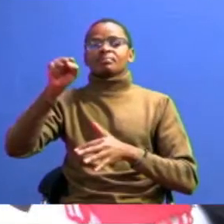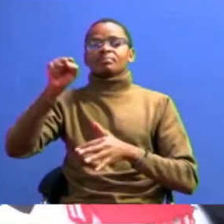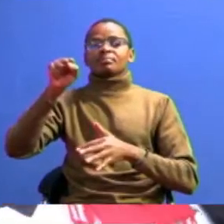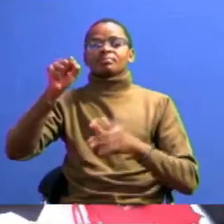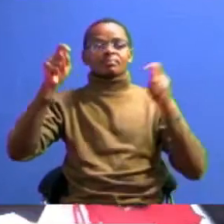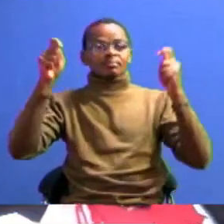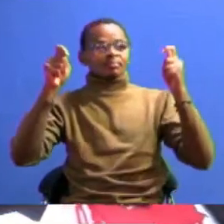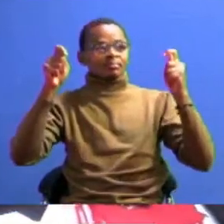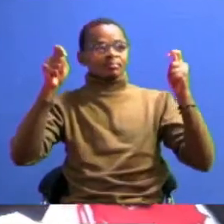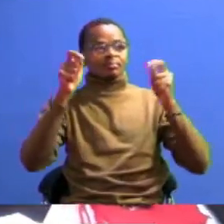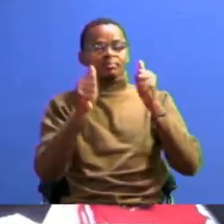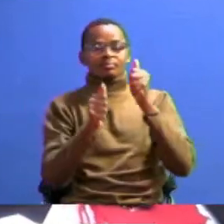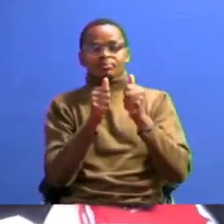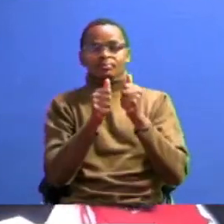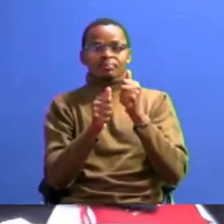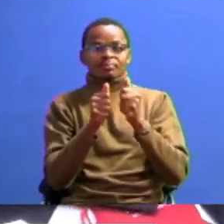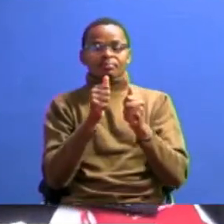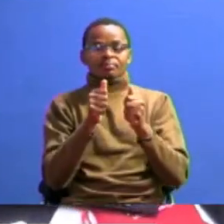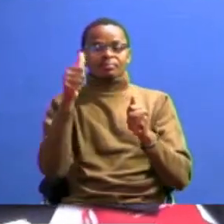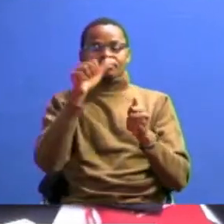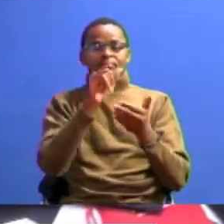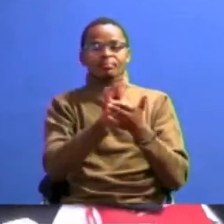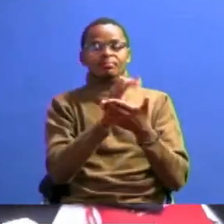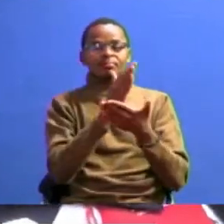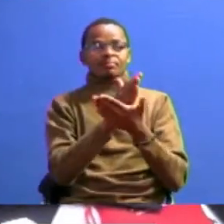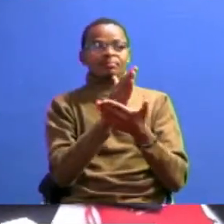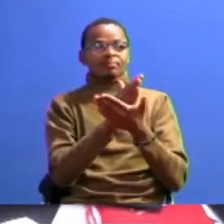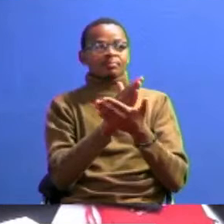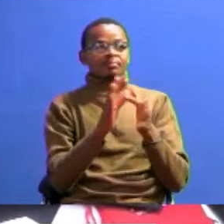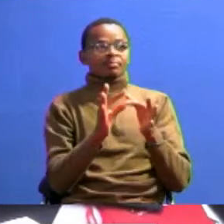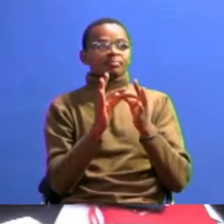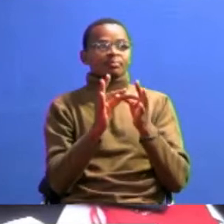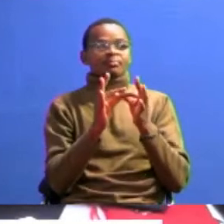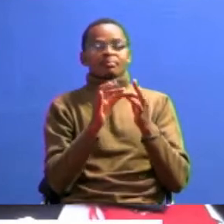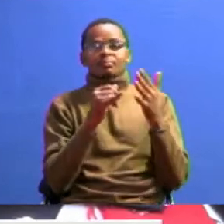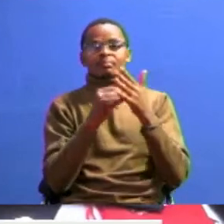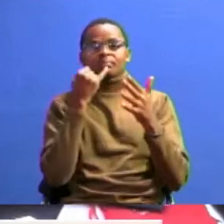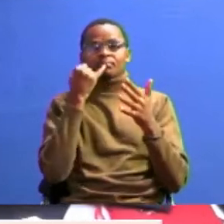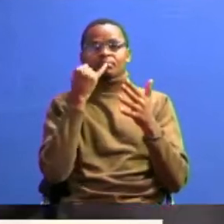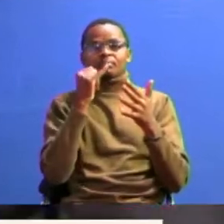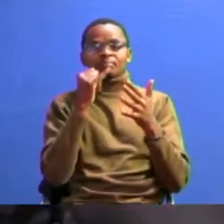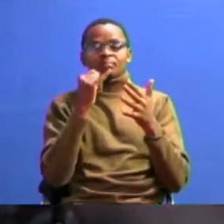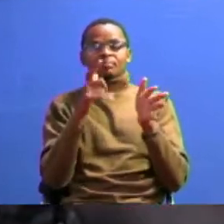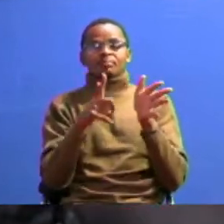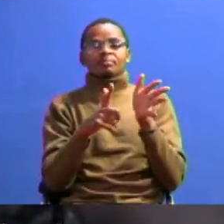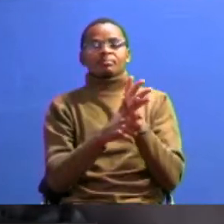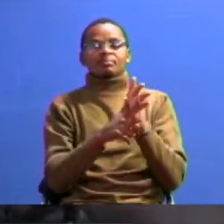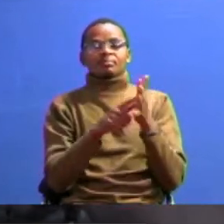rally, which anybody is free, but it is not binding. And it is not legally binding.